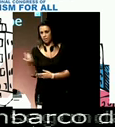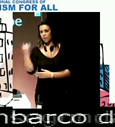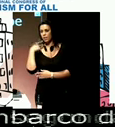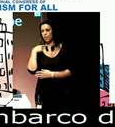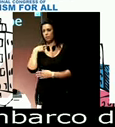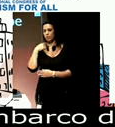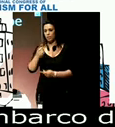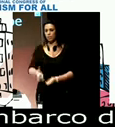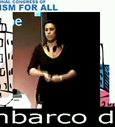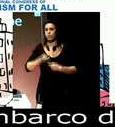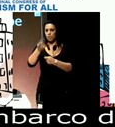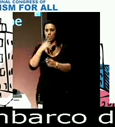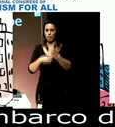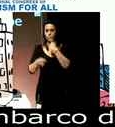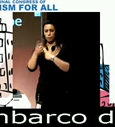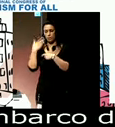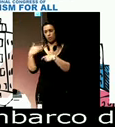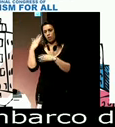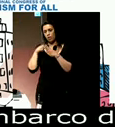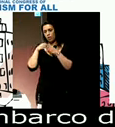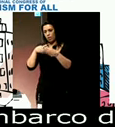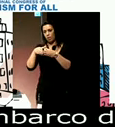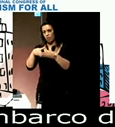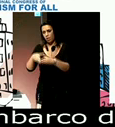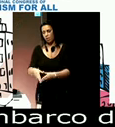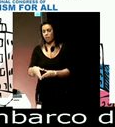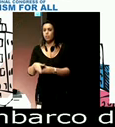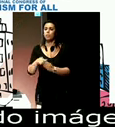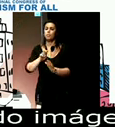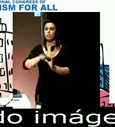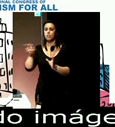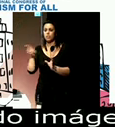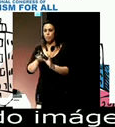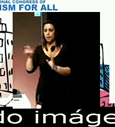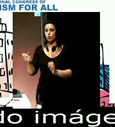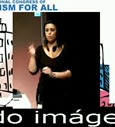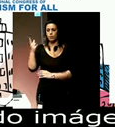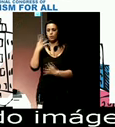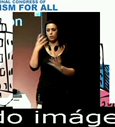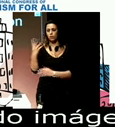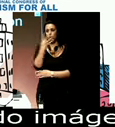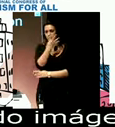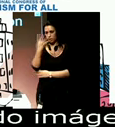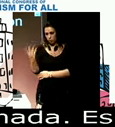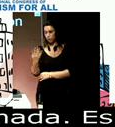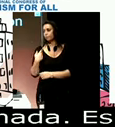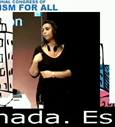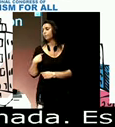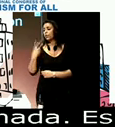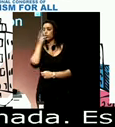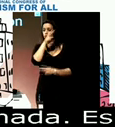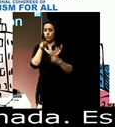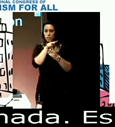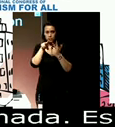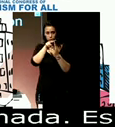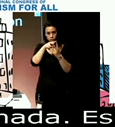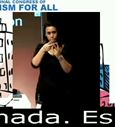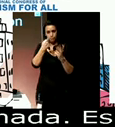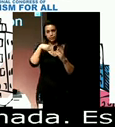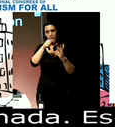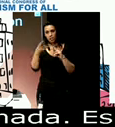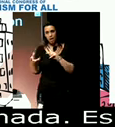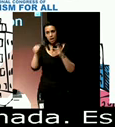have to give information on the disembarkment in Normandy in 1944. And these two apps, we